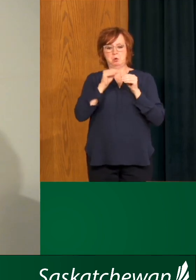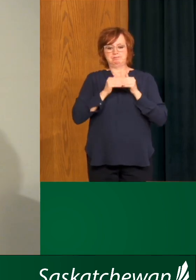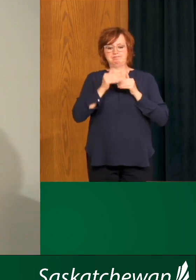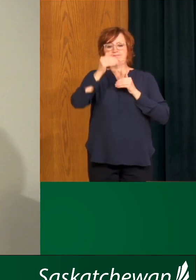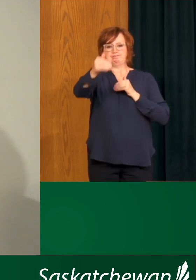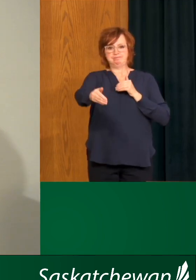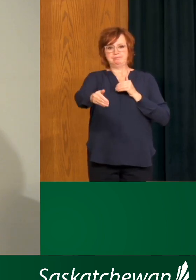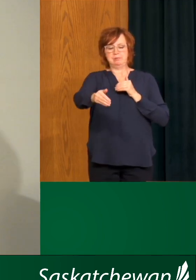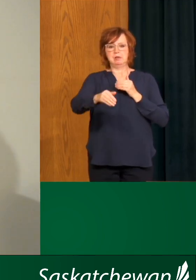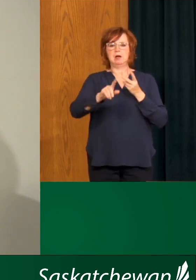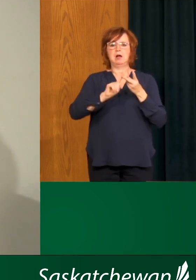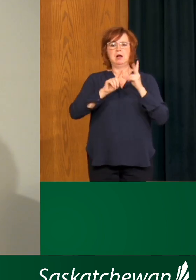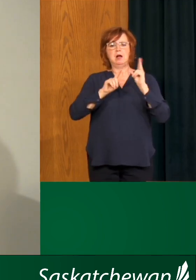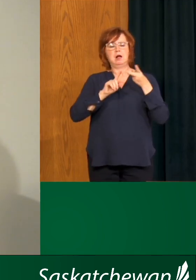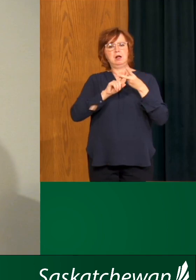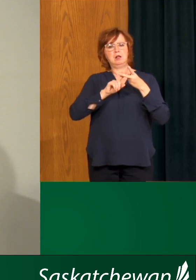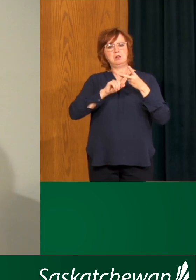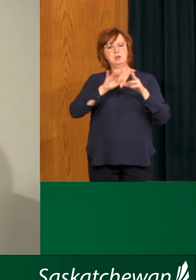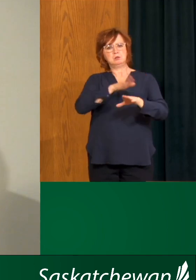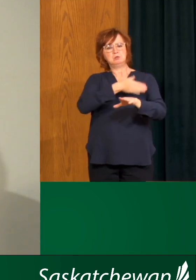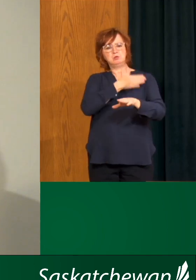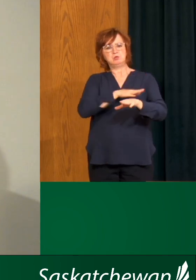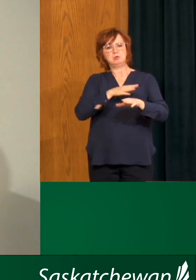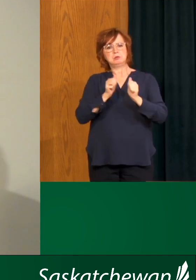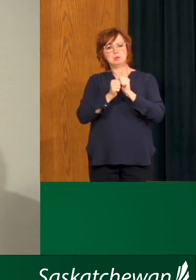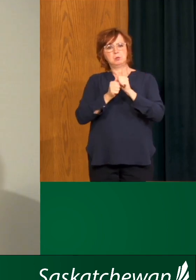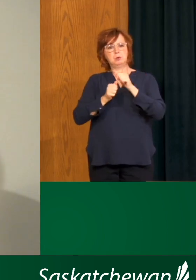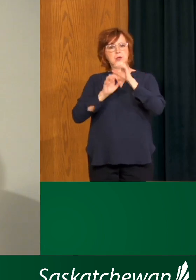greater separation among musicians and